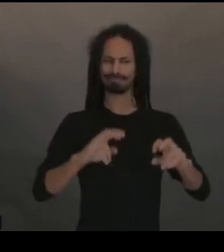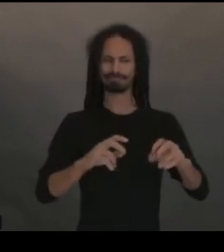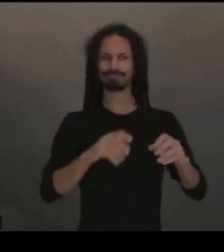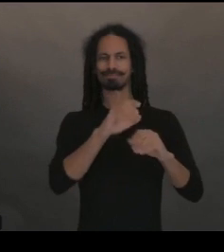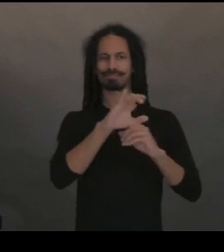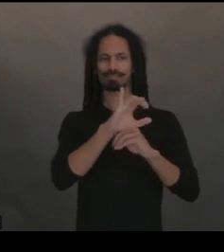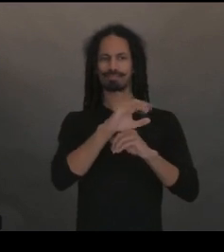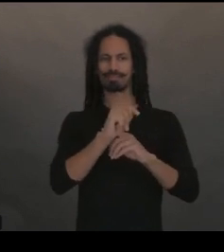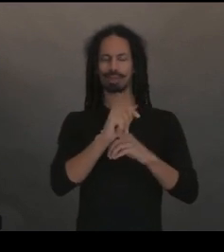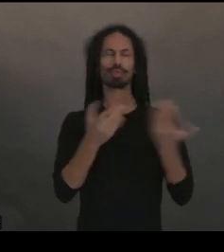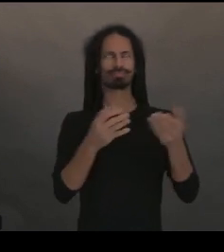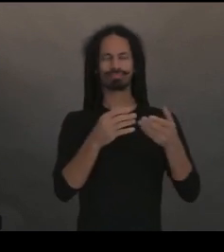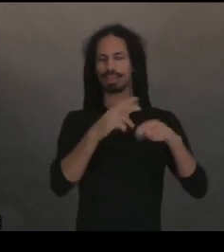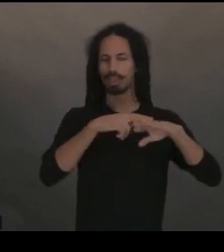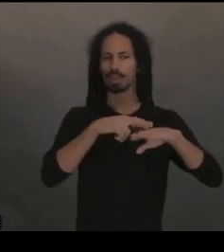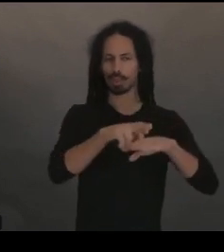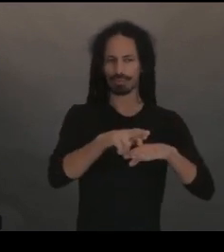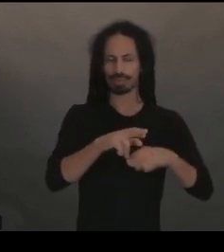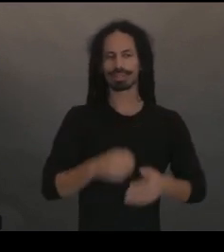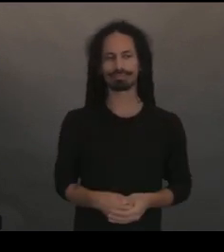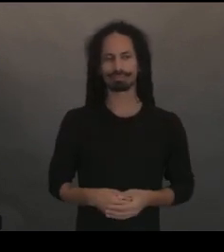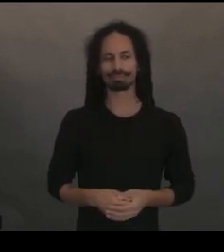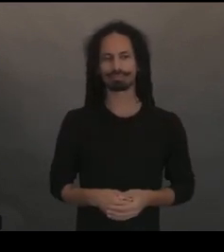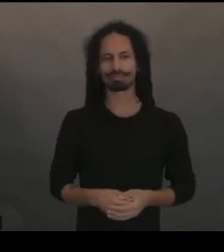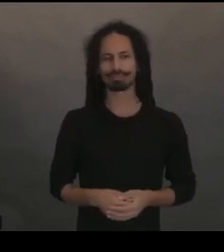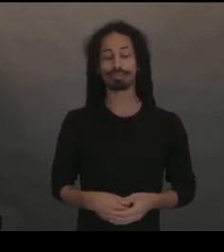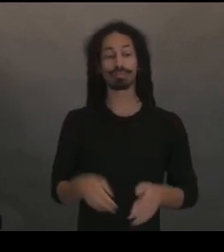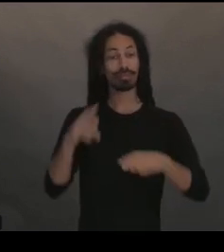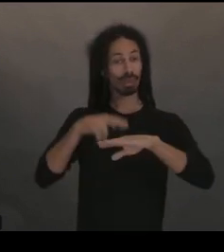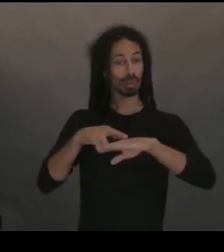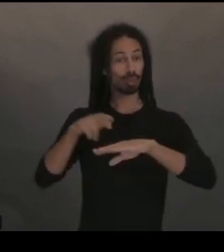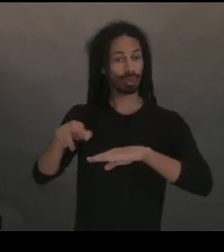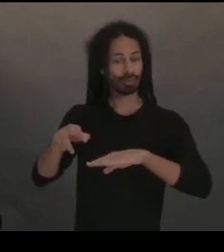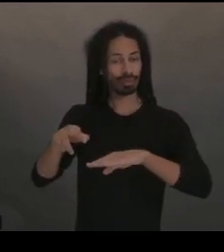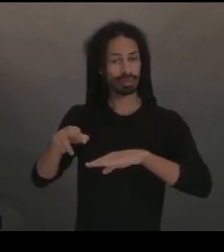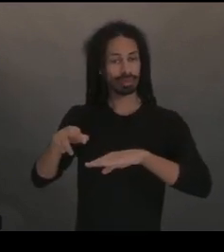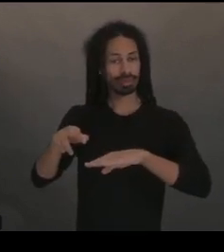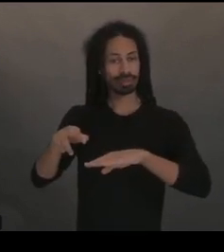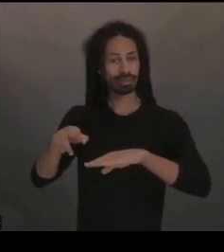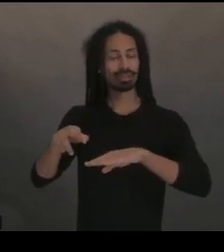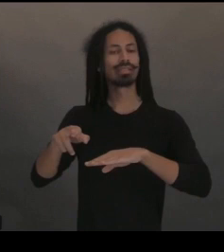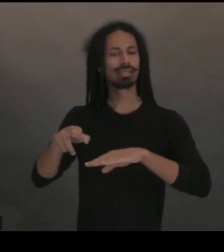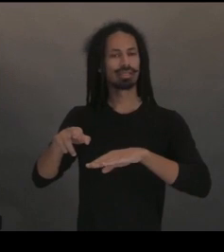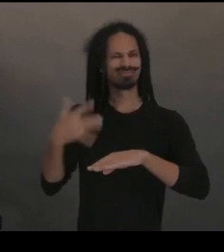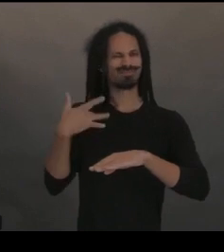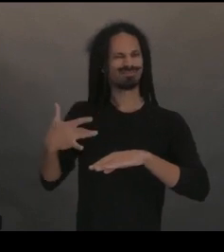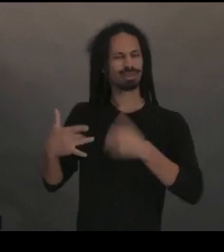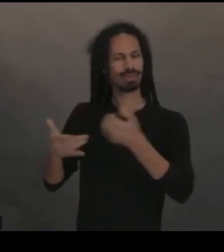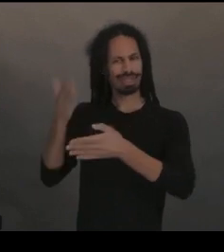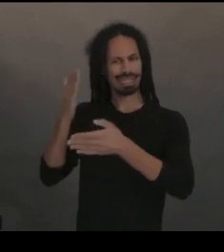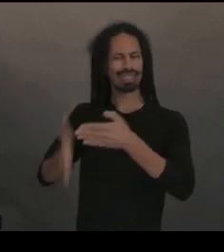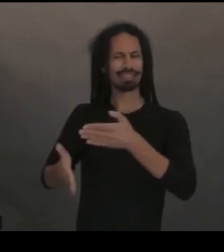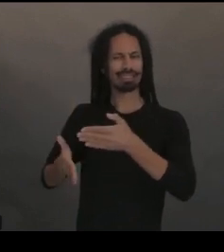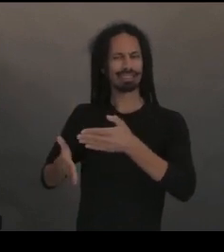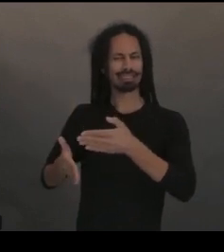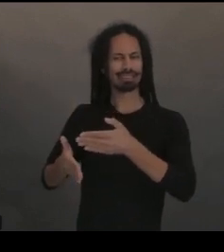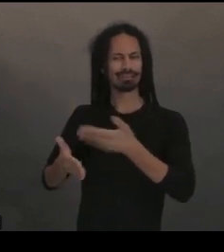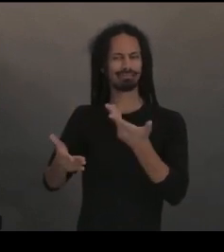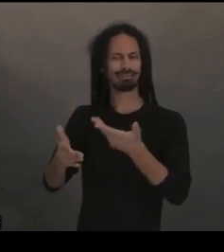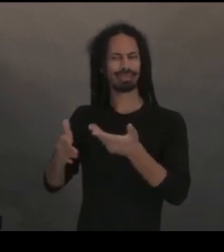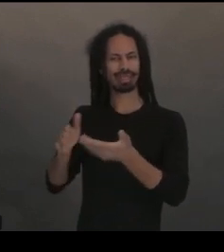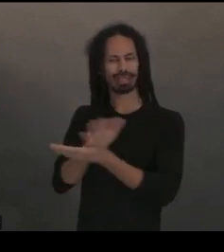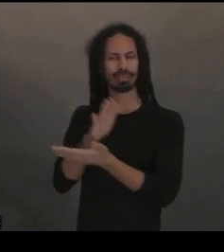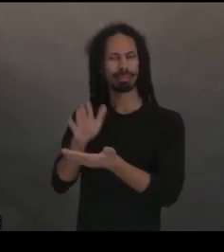So references, they appear or are located at the end of your essay on a separate page.